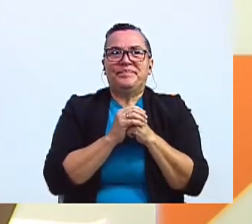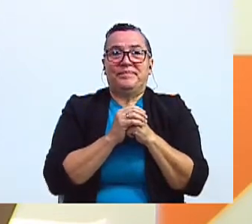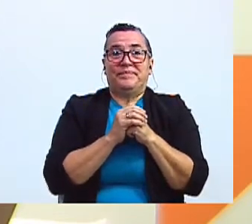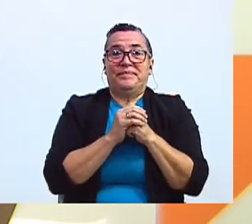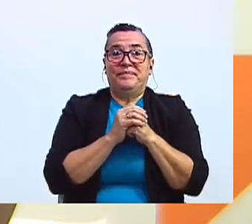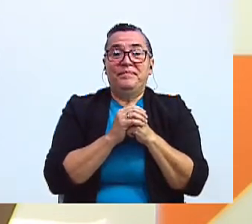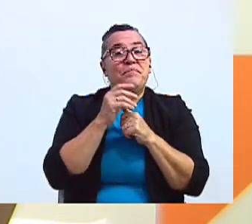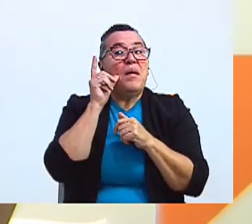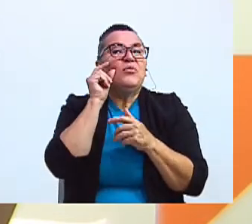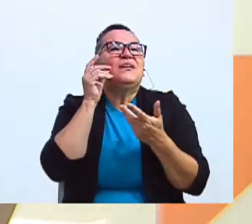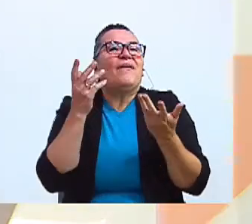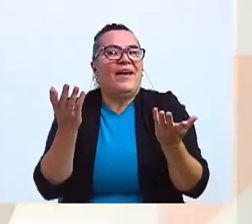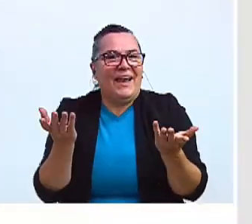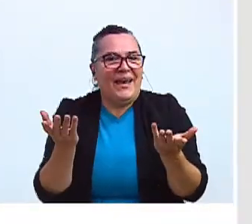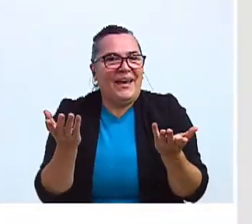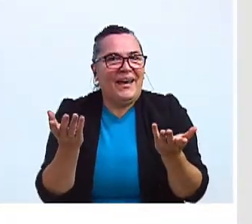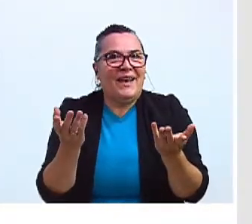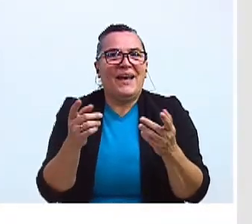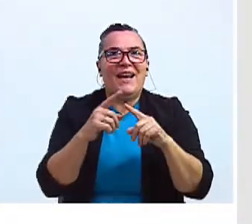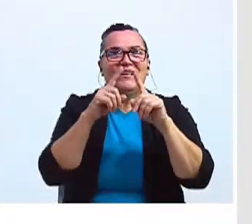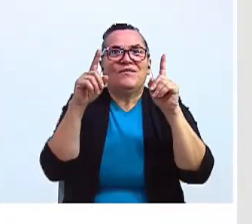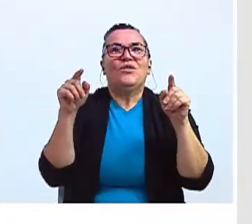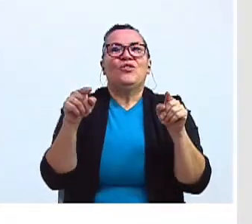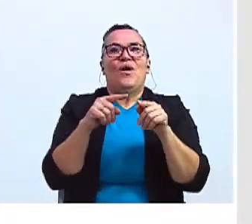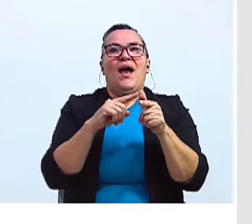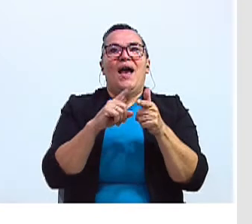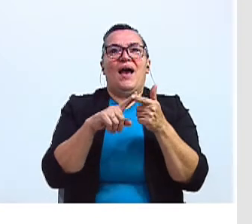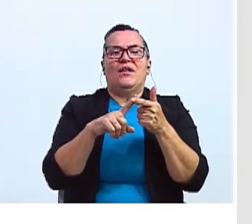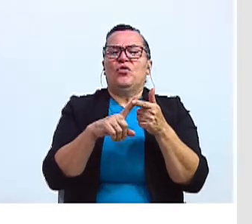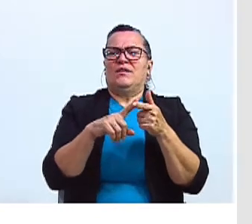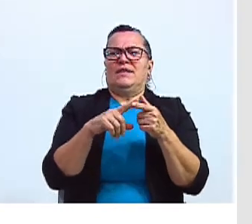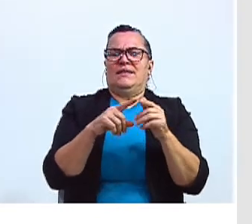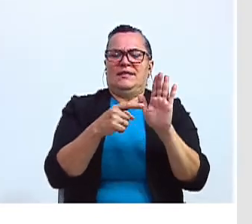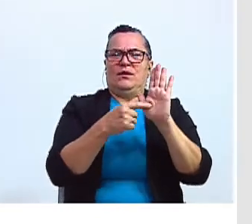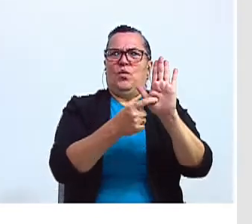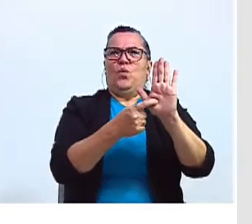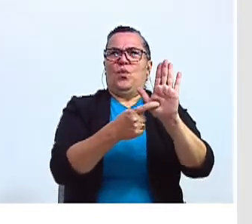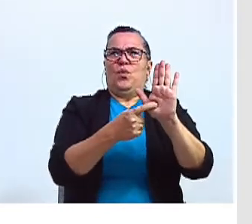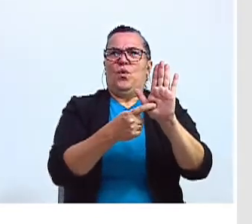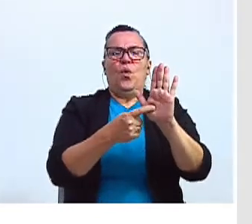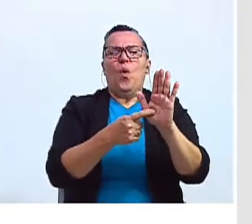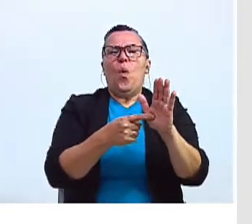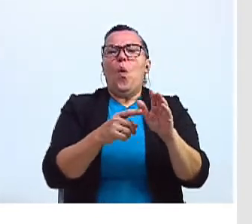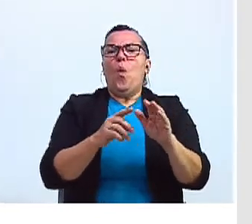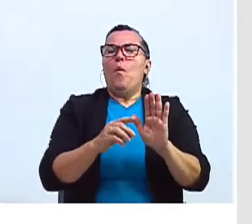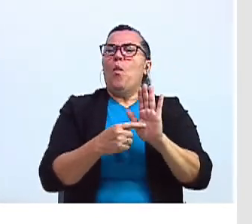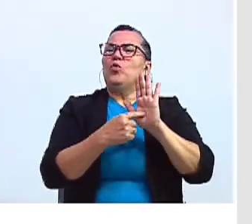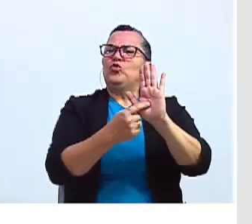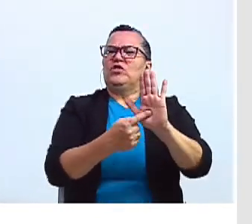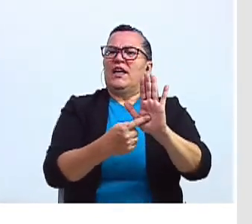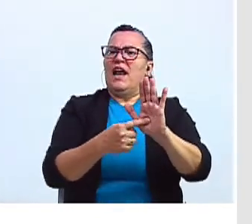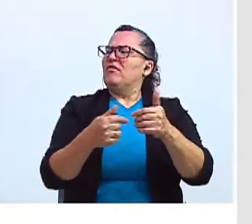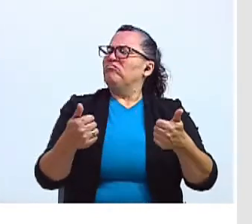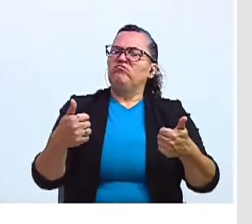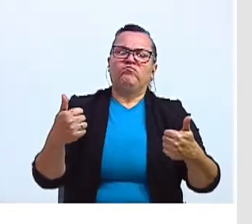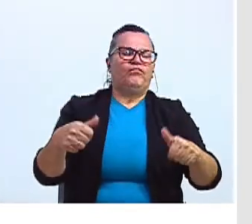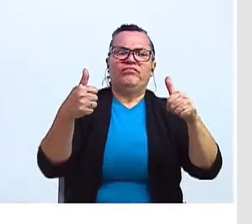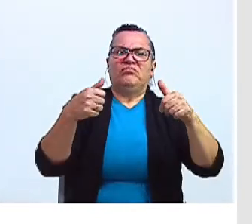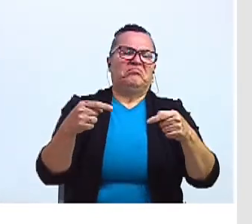let's see the pictures. Okay, so it says that the first one is